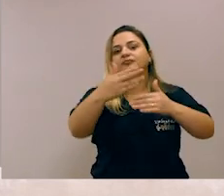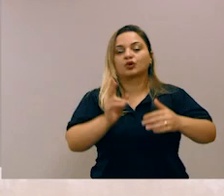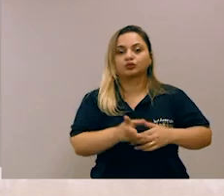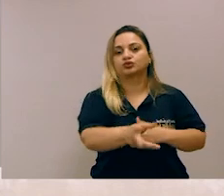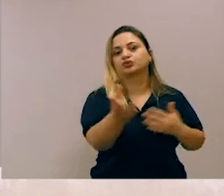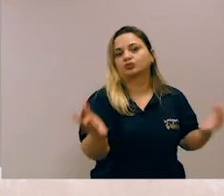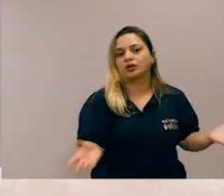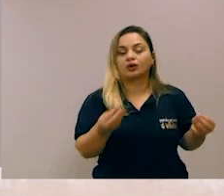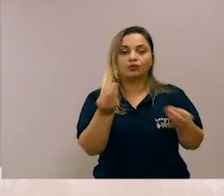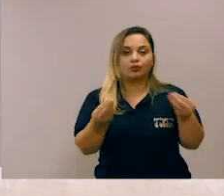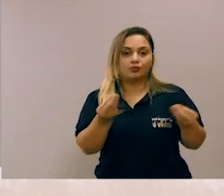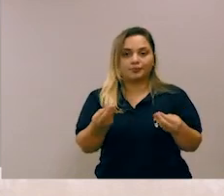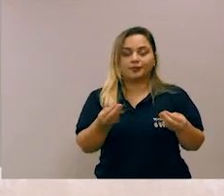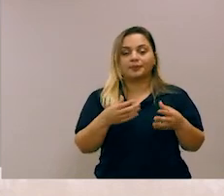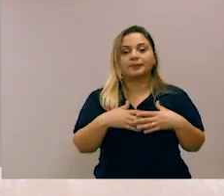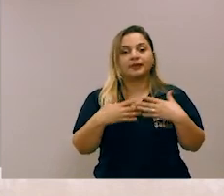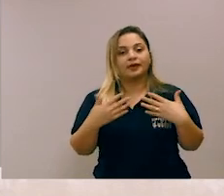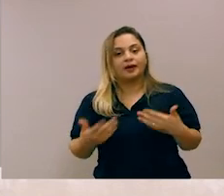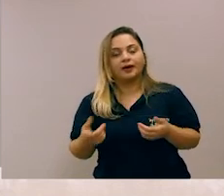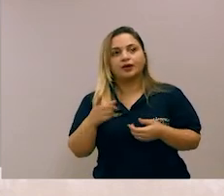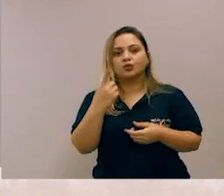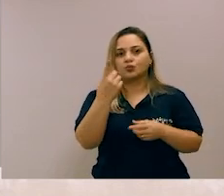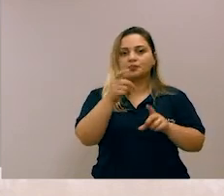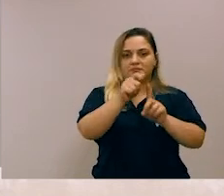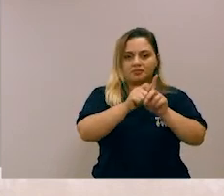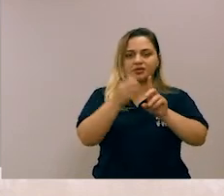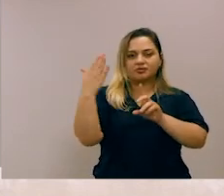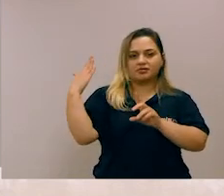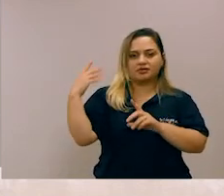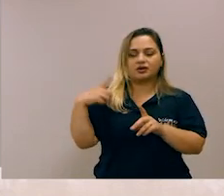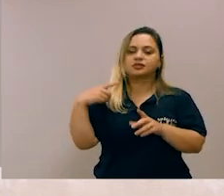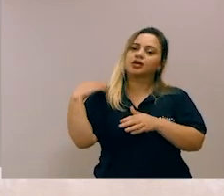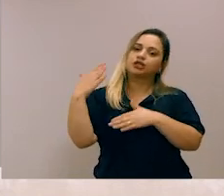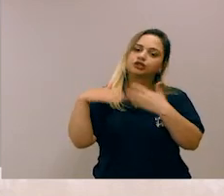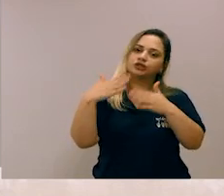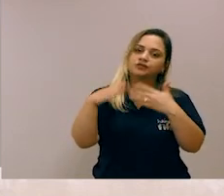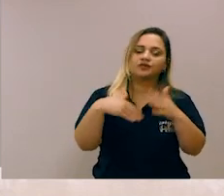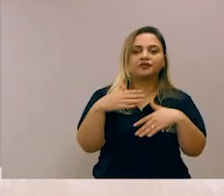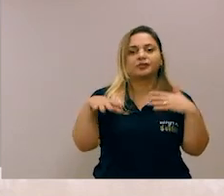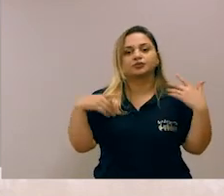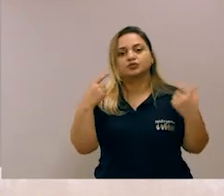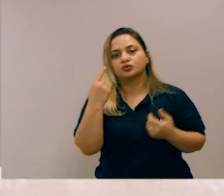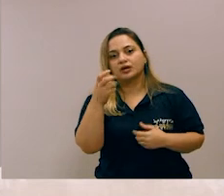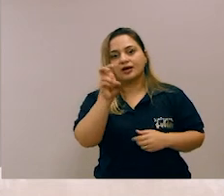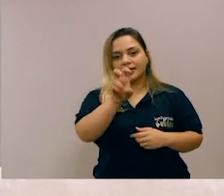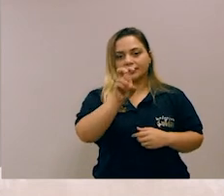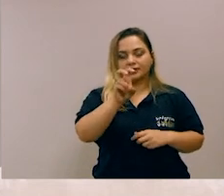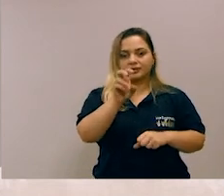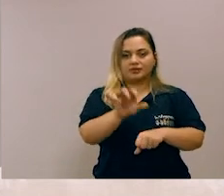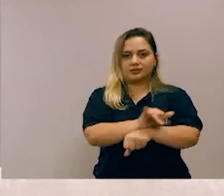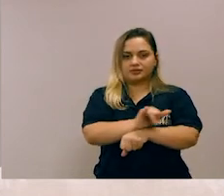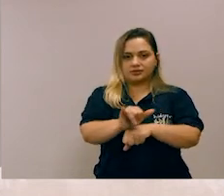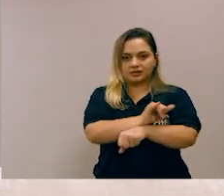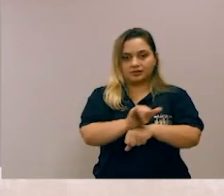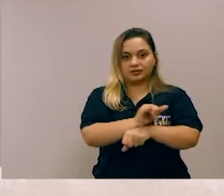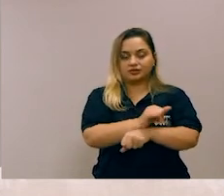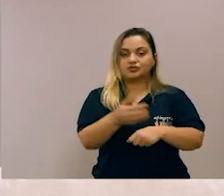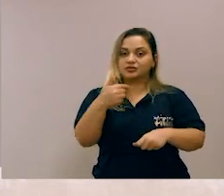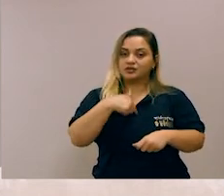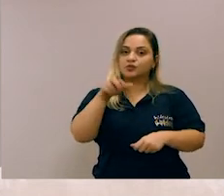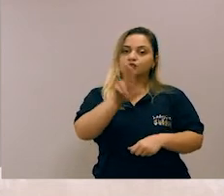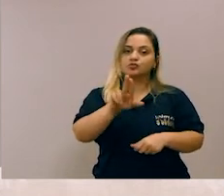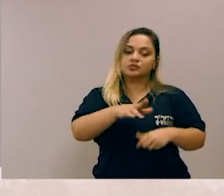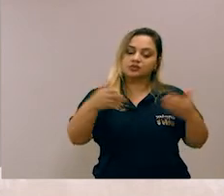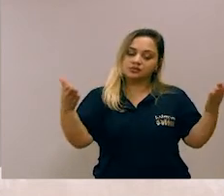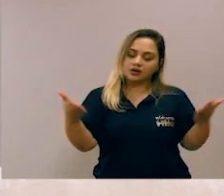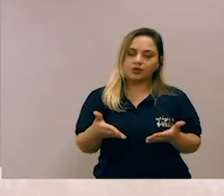can we go ahead? And more than 1 month ago, we developed the fifth strategy, and we